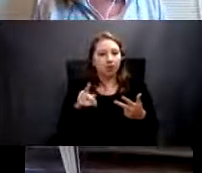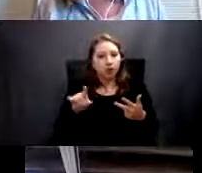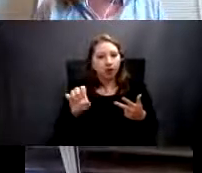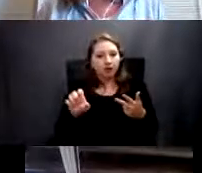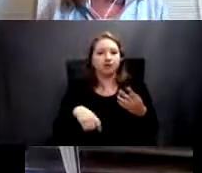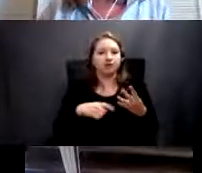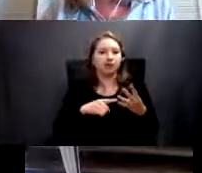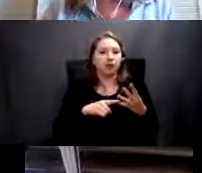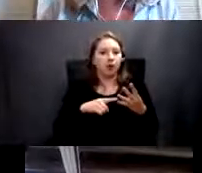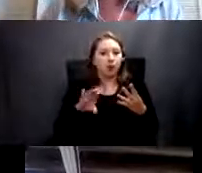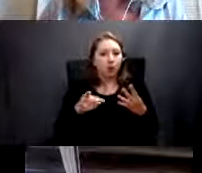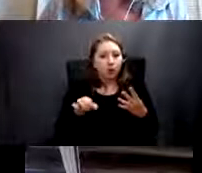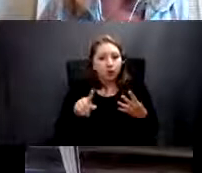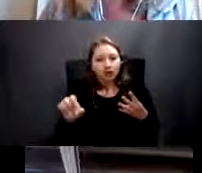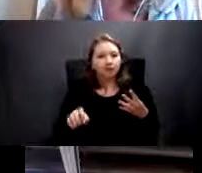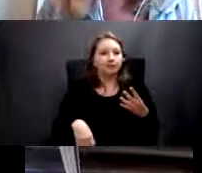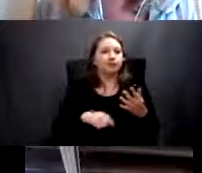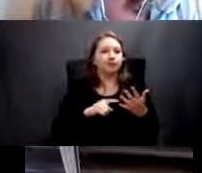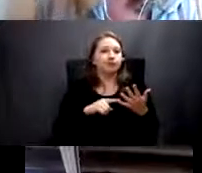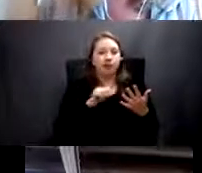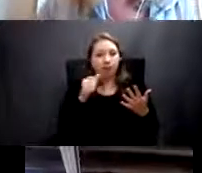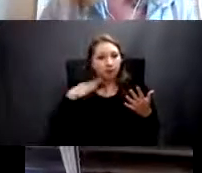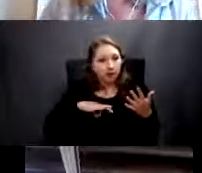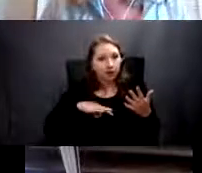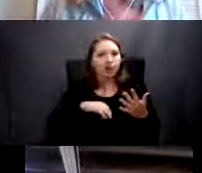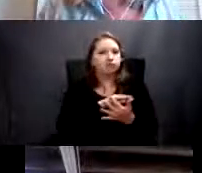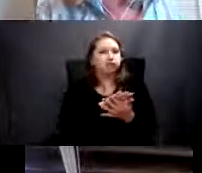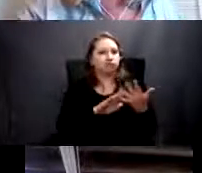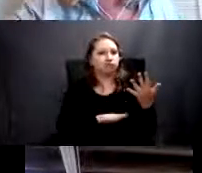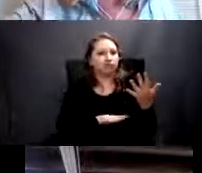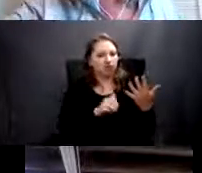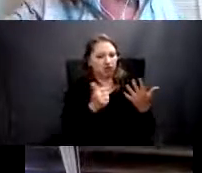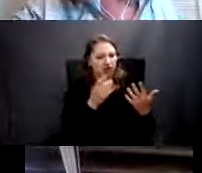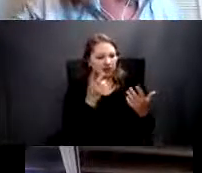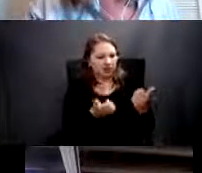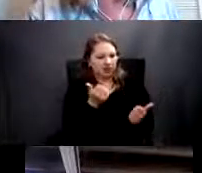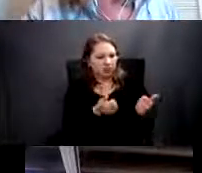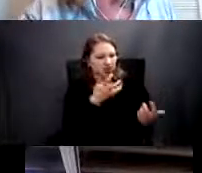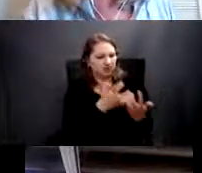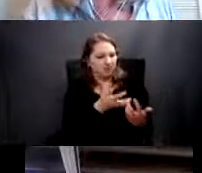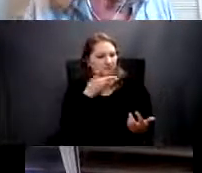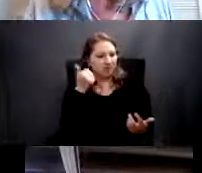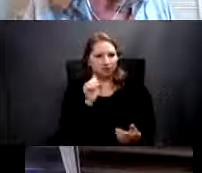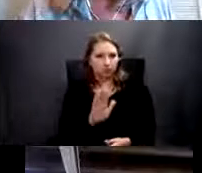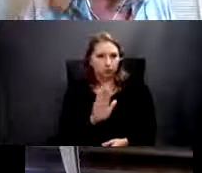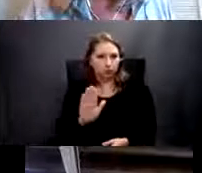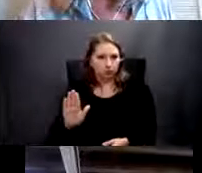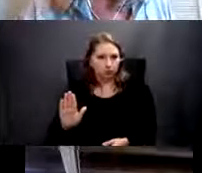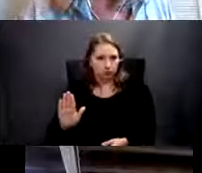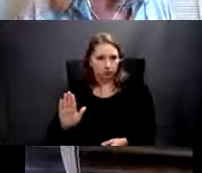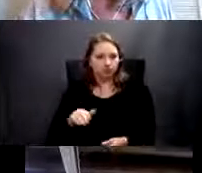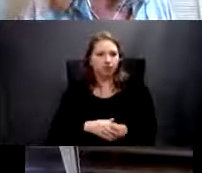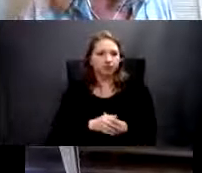nonprofits, and trying to determine what's best for you. As it really